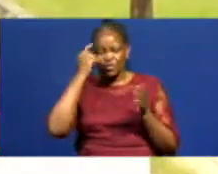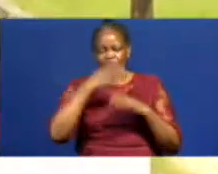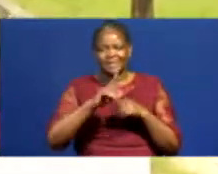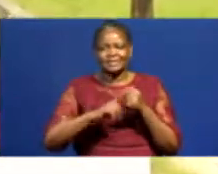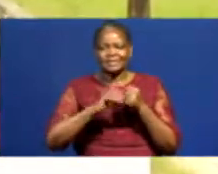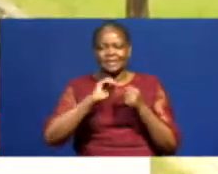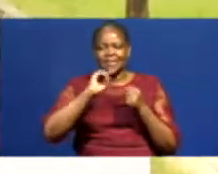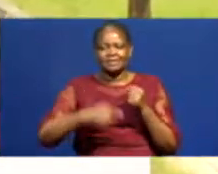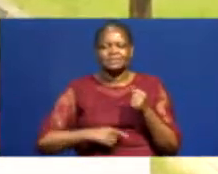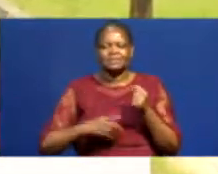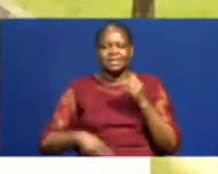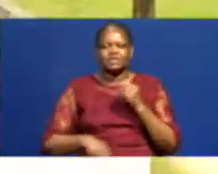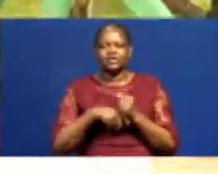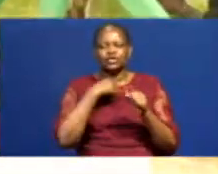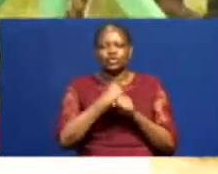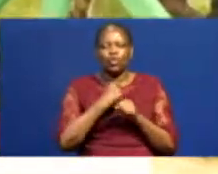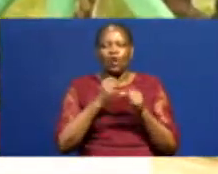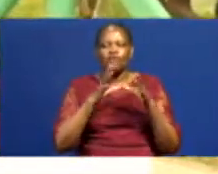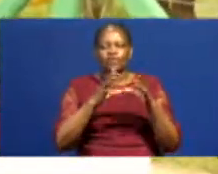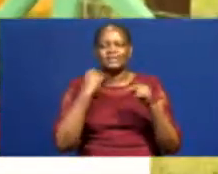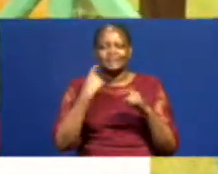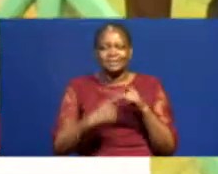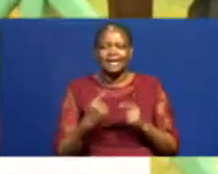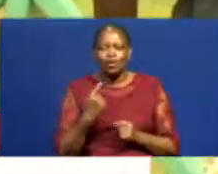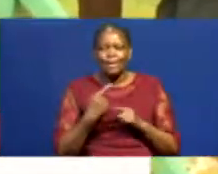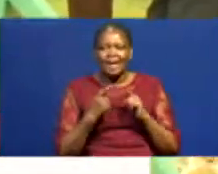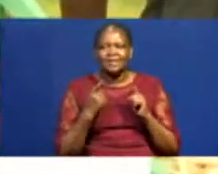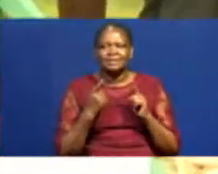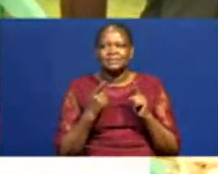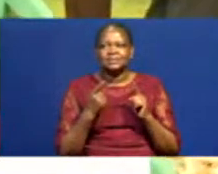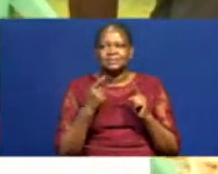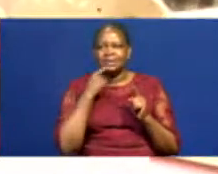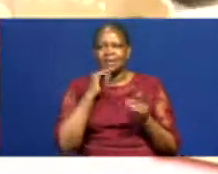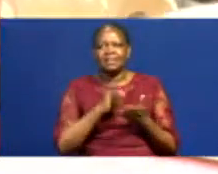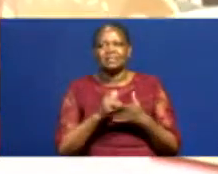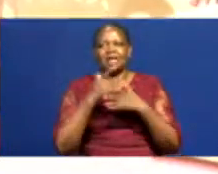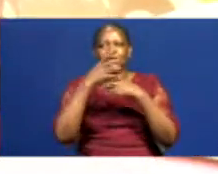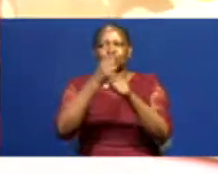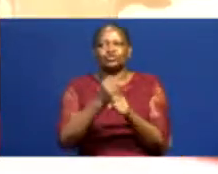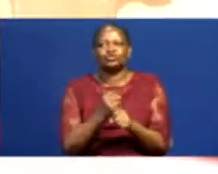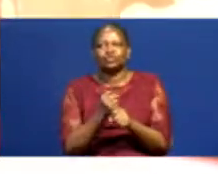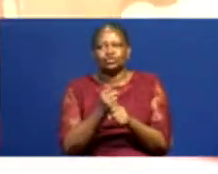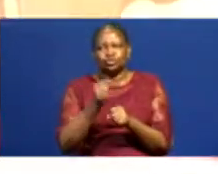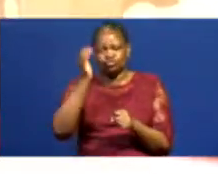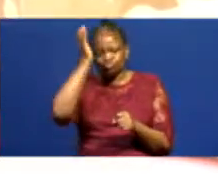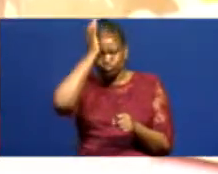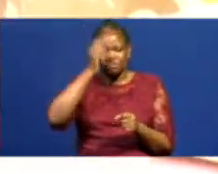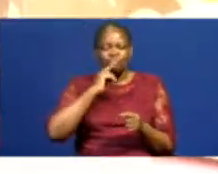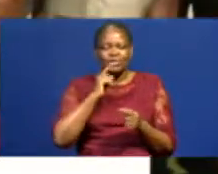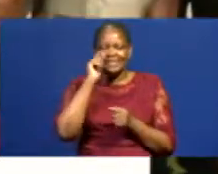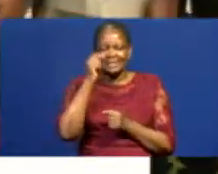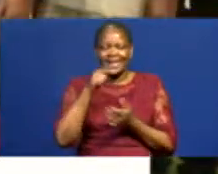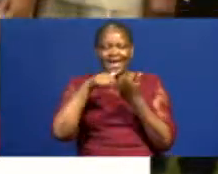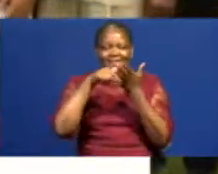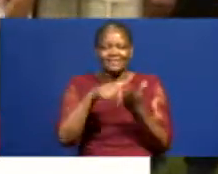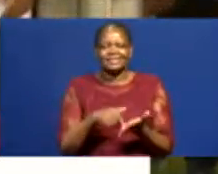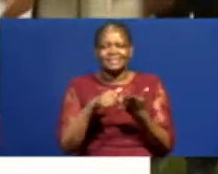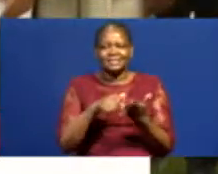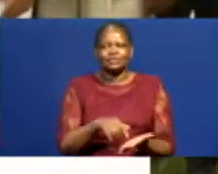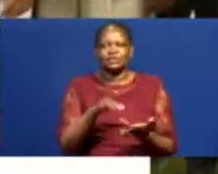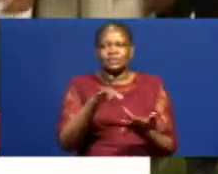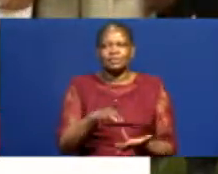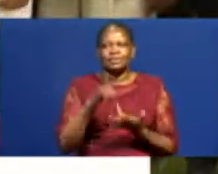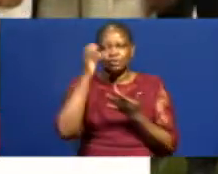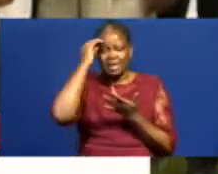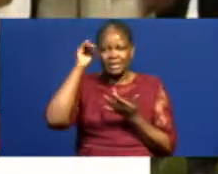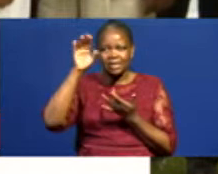60,000 additional workforce this year alone. However, the association's heads is calling for key emphasis on special learning